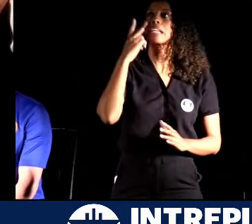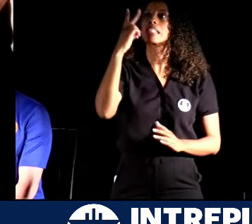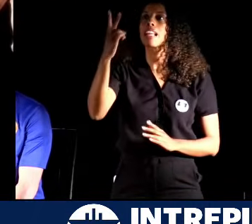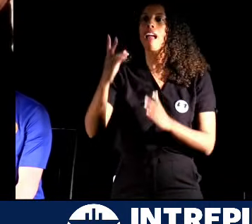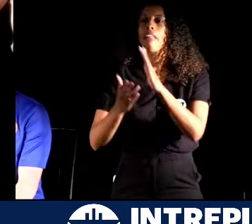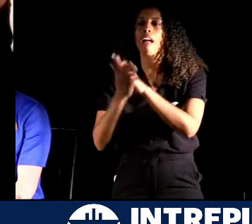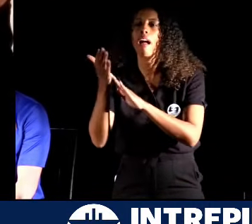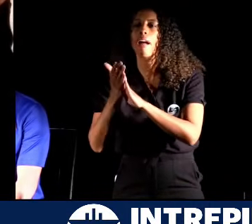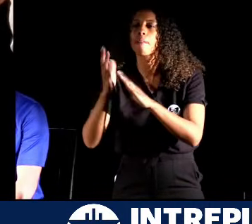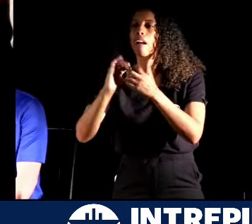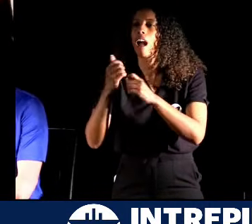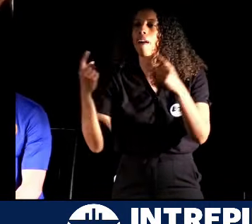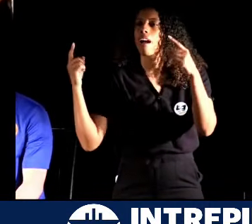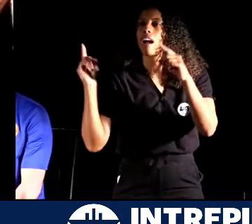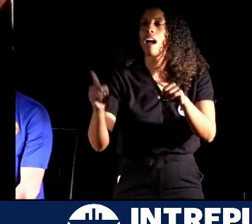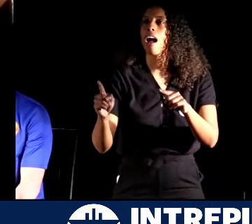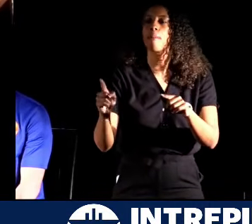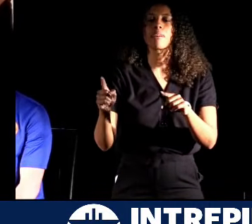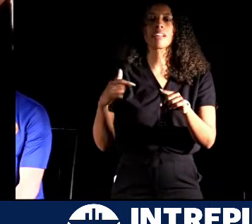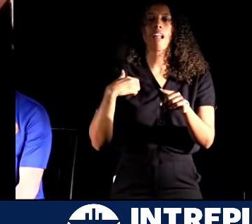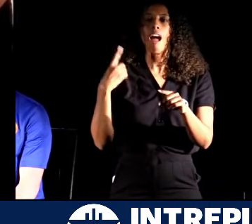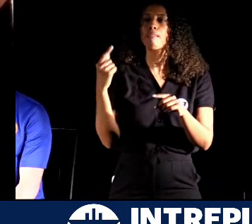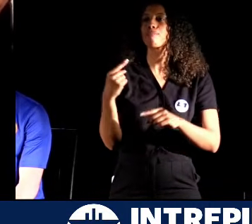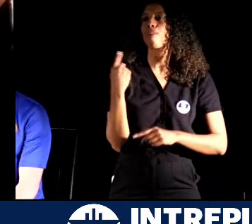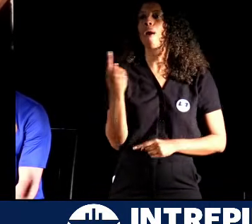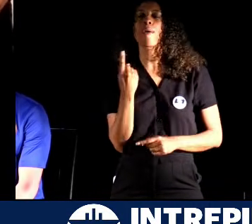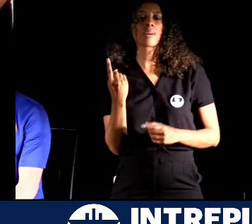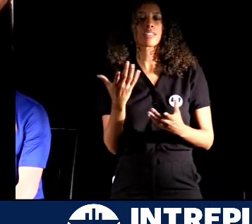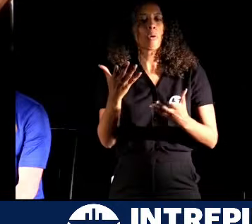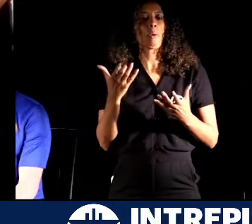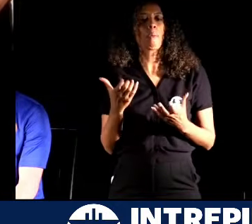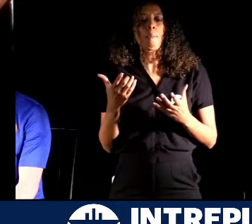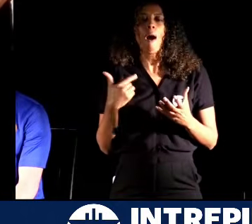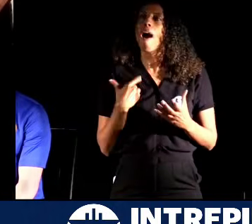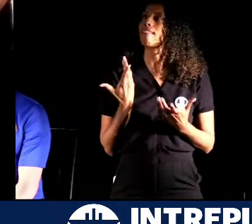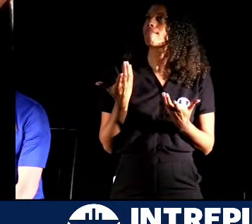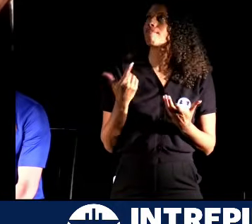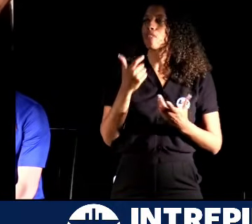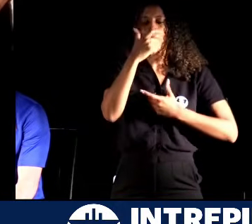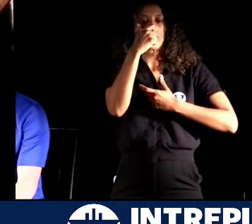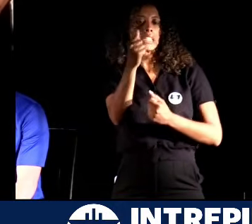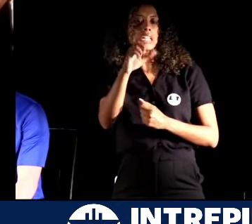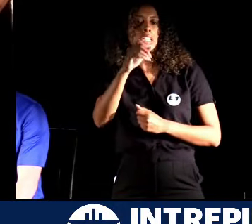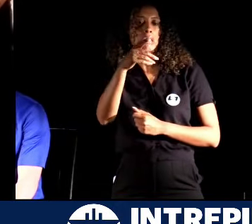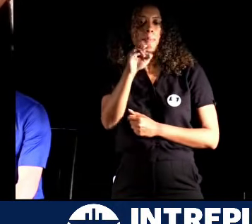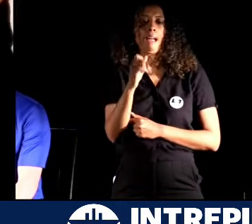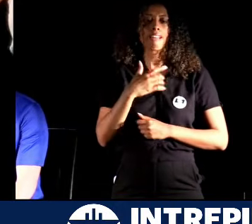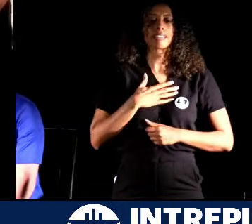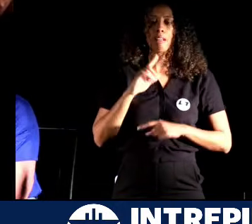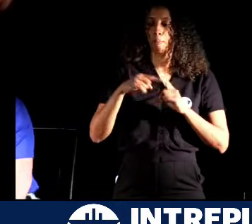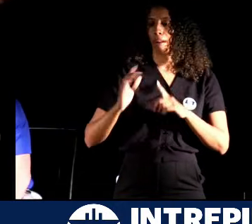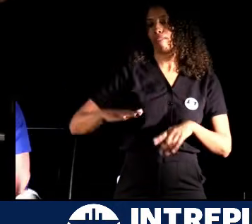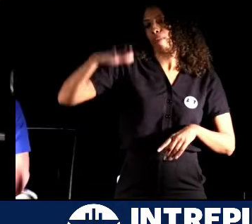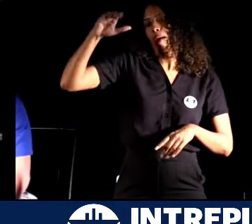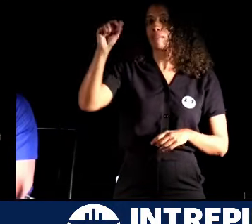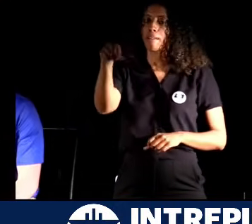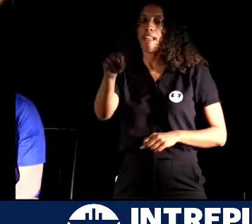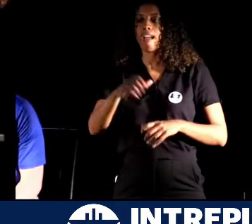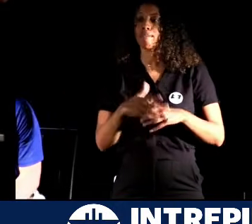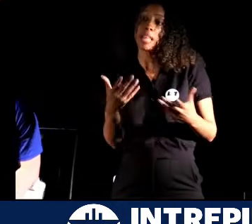operations like that, it always made me want to do the space stuff after, when I grew up. So that's it,